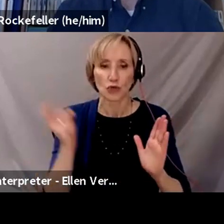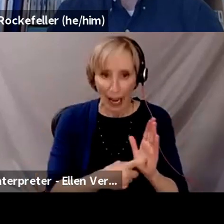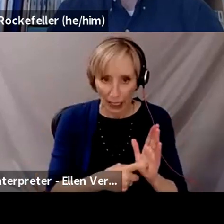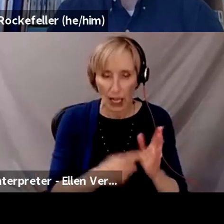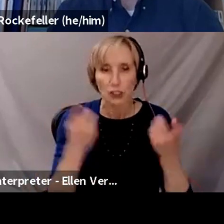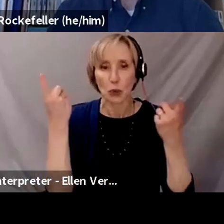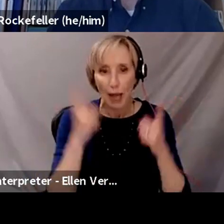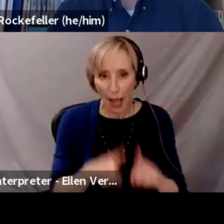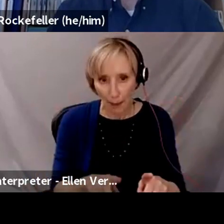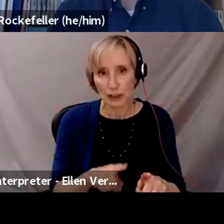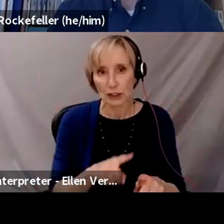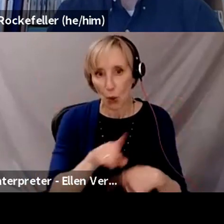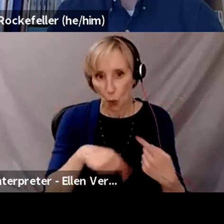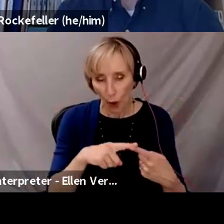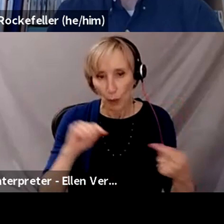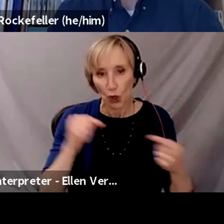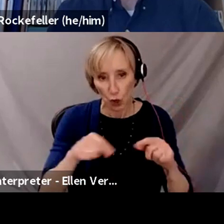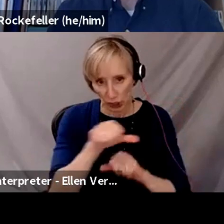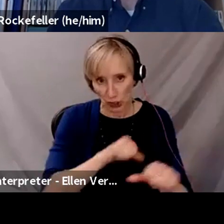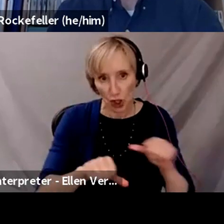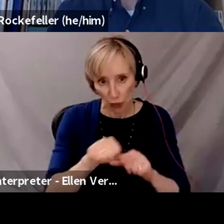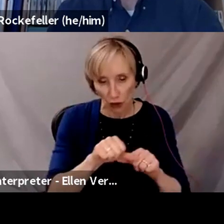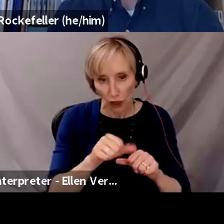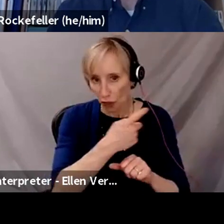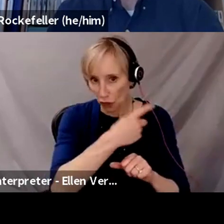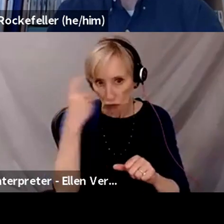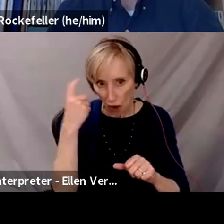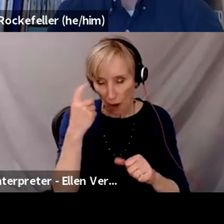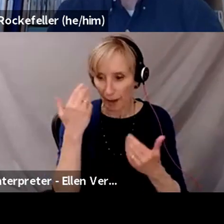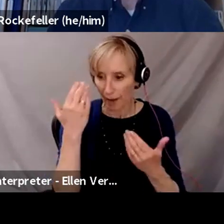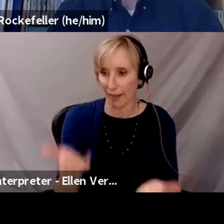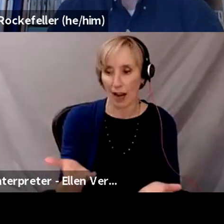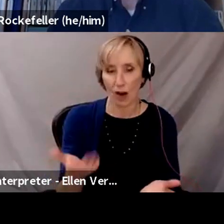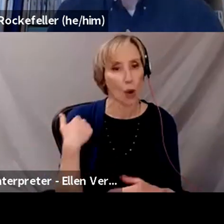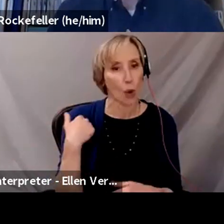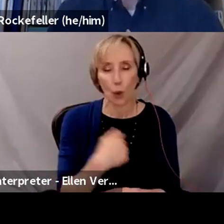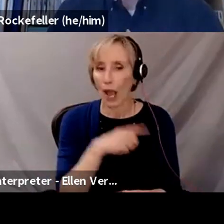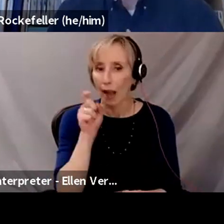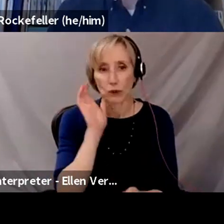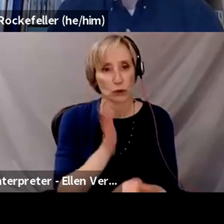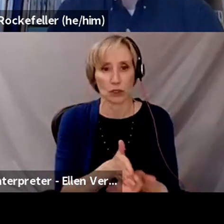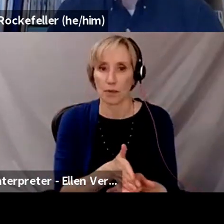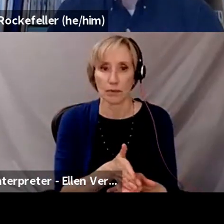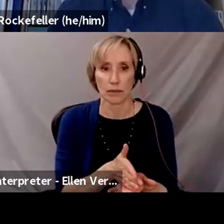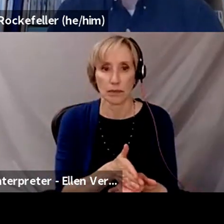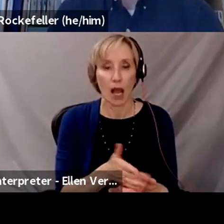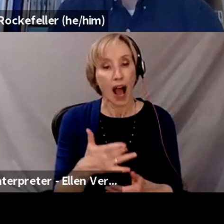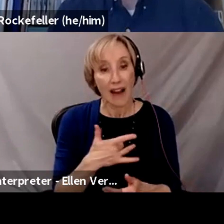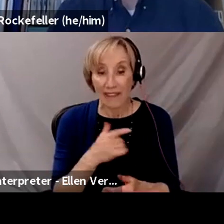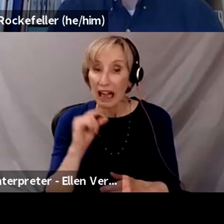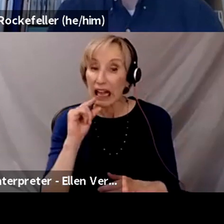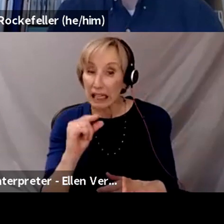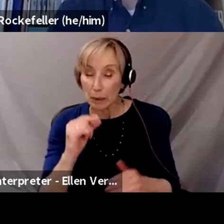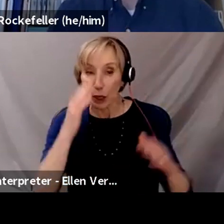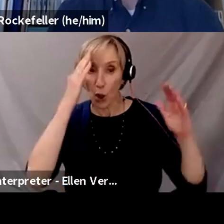with trauma, how much we hurt each other, and why we need not to hurt each other. So I'm feeling a little bit hopeful about that.